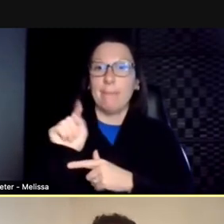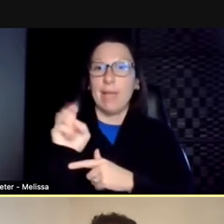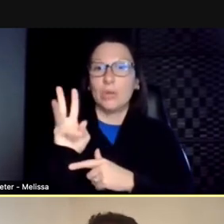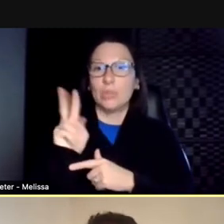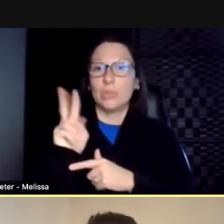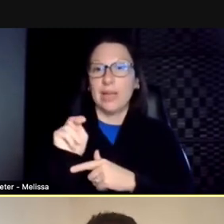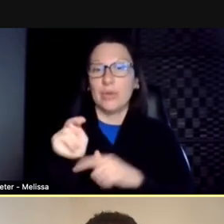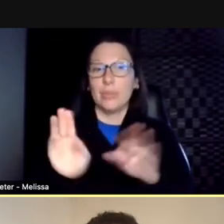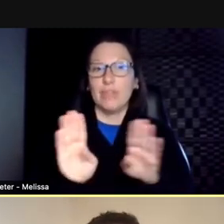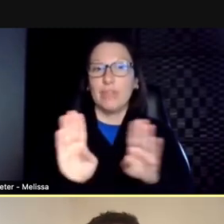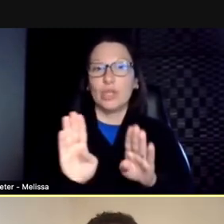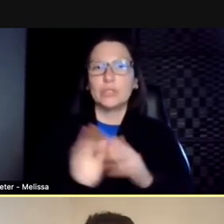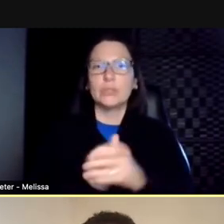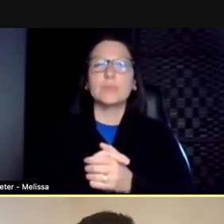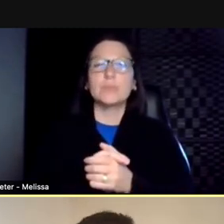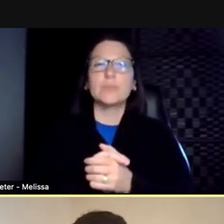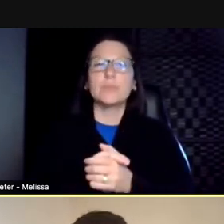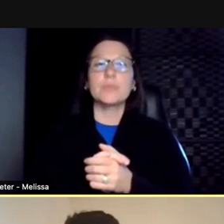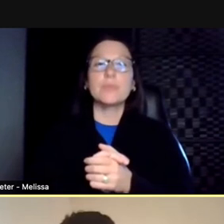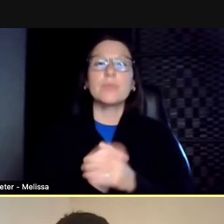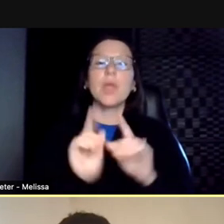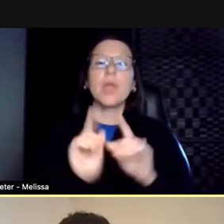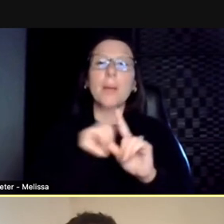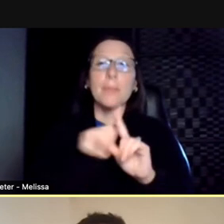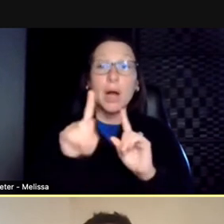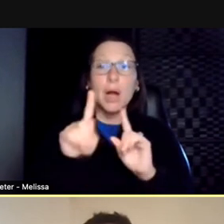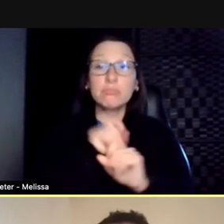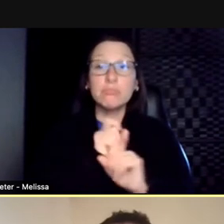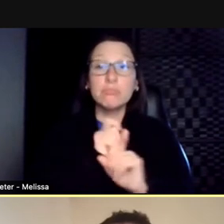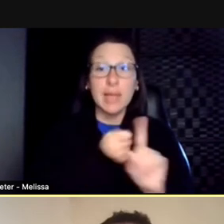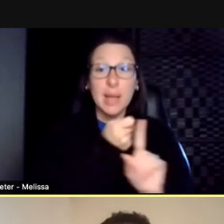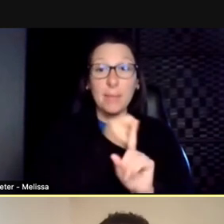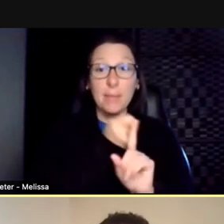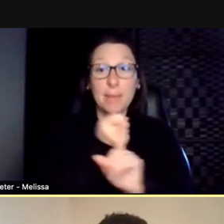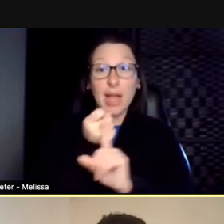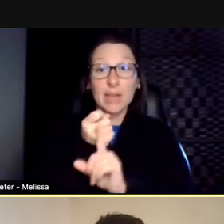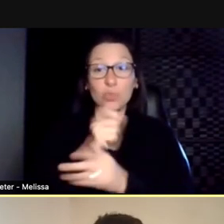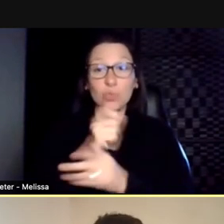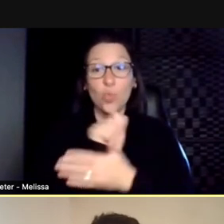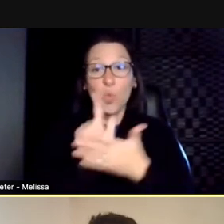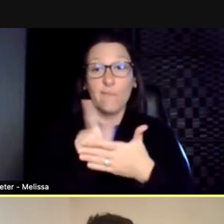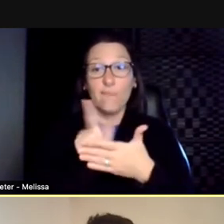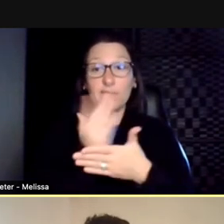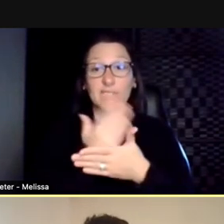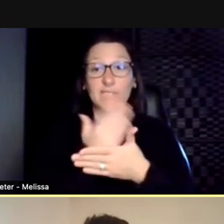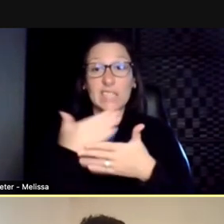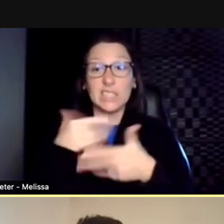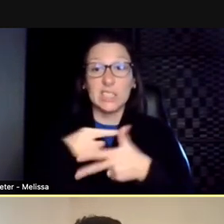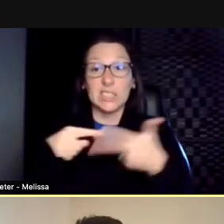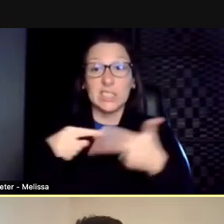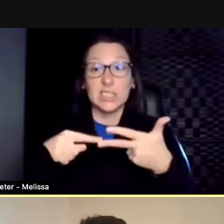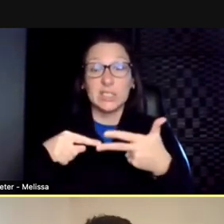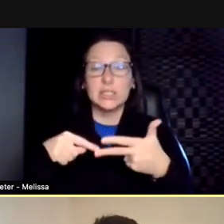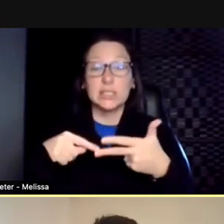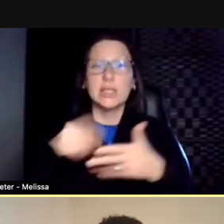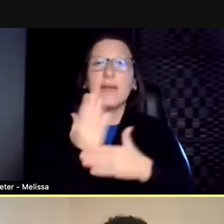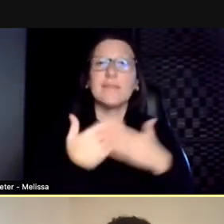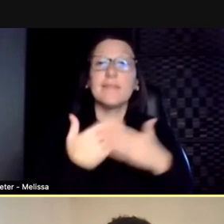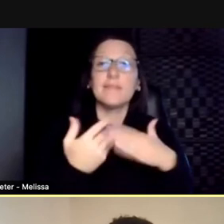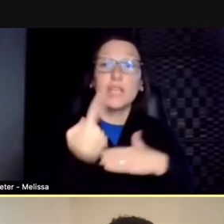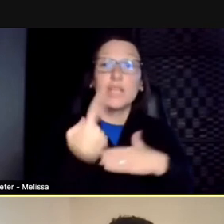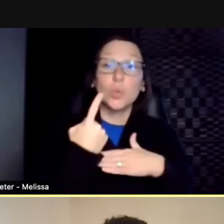But it does impact kids in all phases. In phase 1, we've got kids who have a limited use of